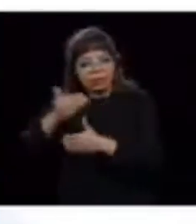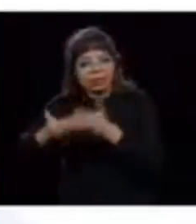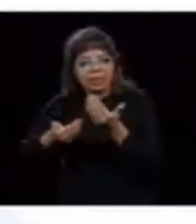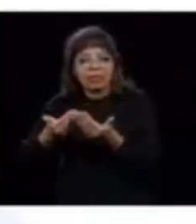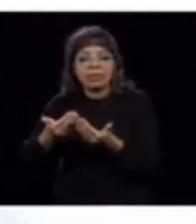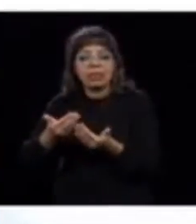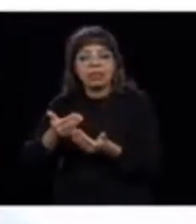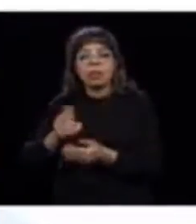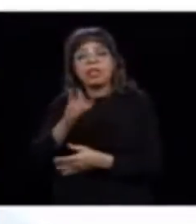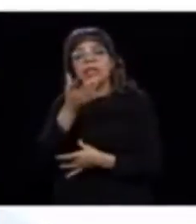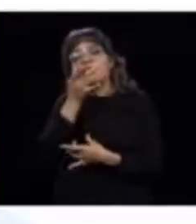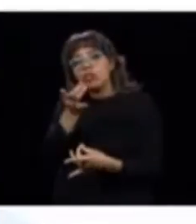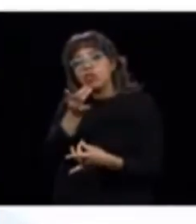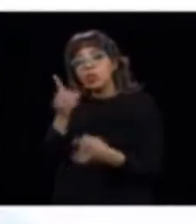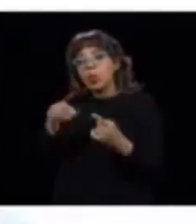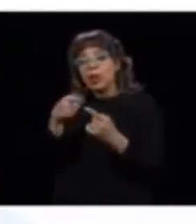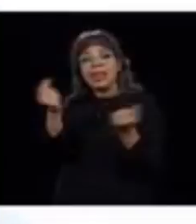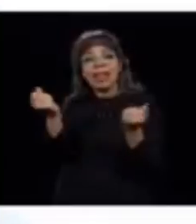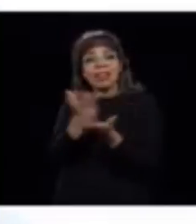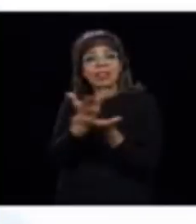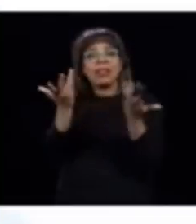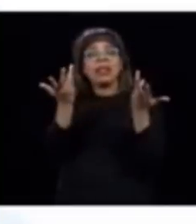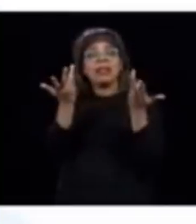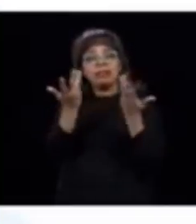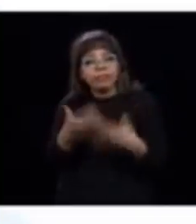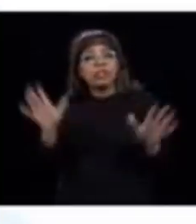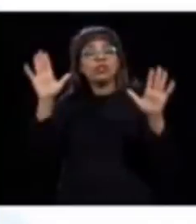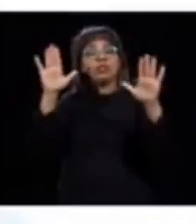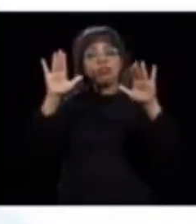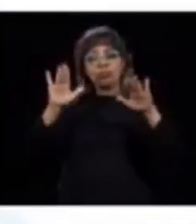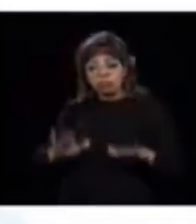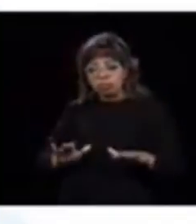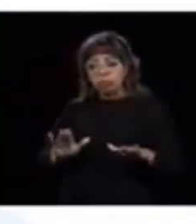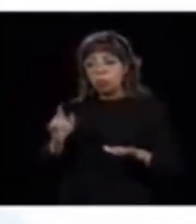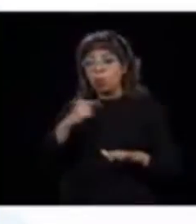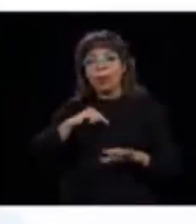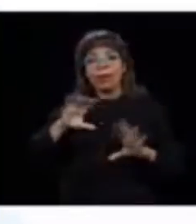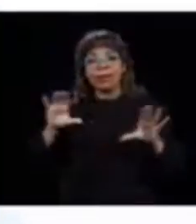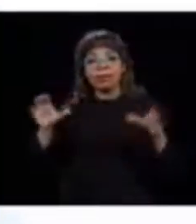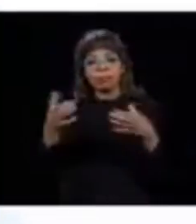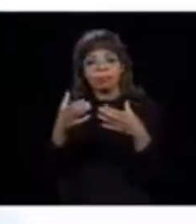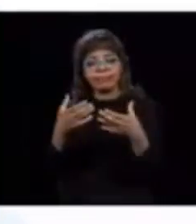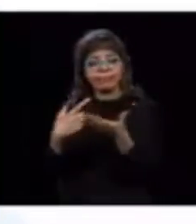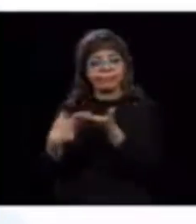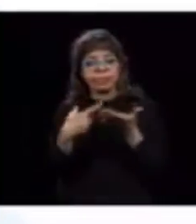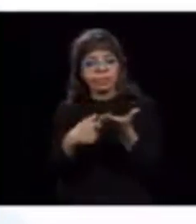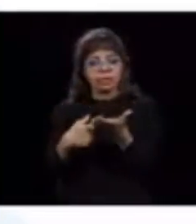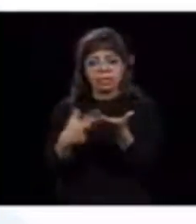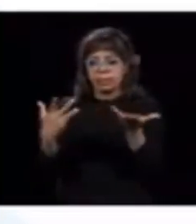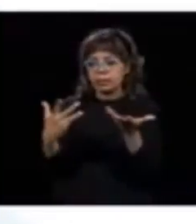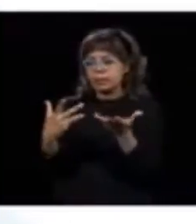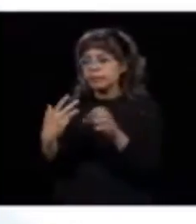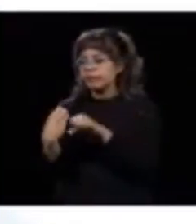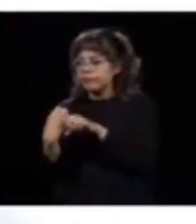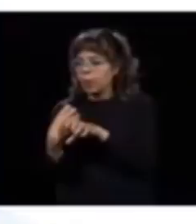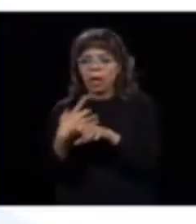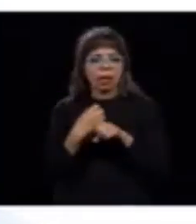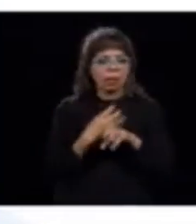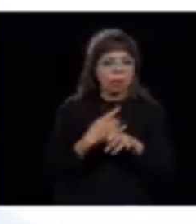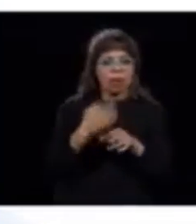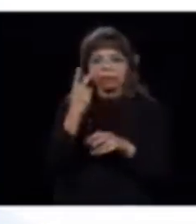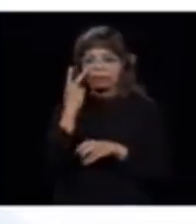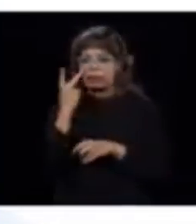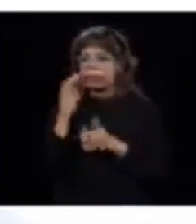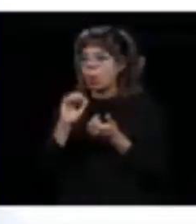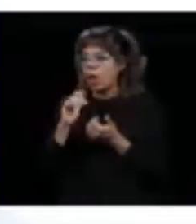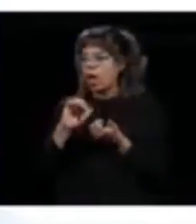really look at the facts because in fact, what was applied in the field, even if there is a recommendation